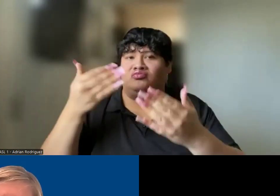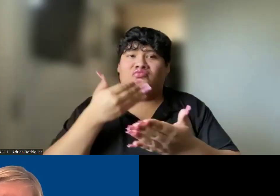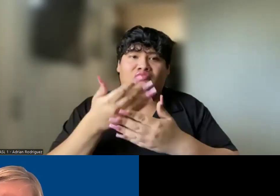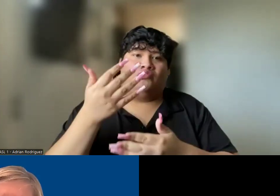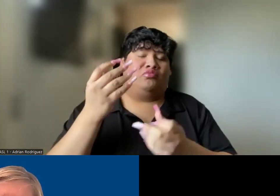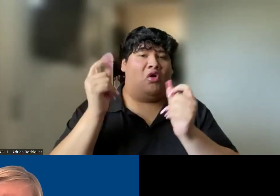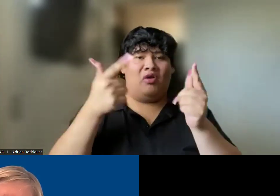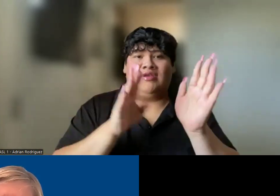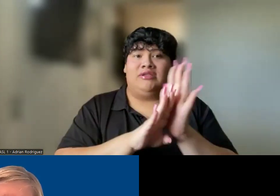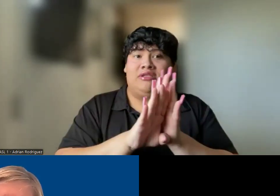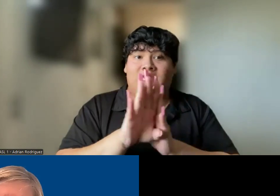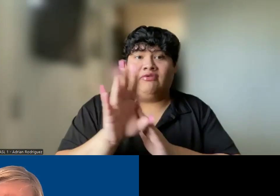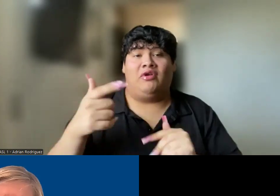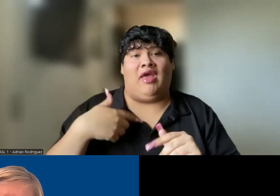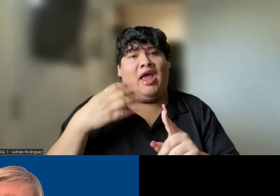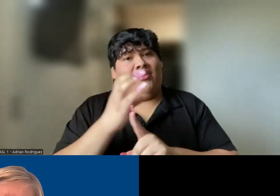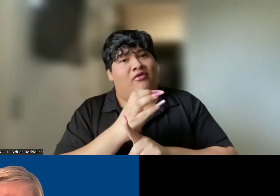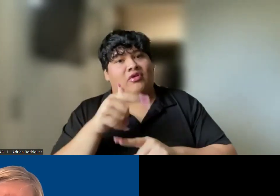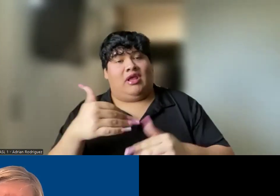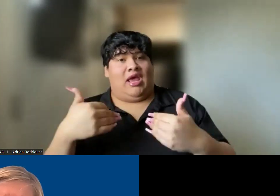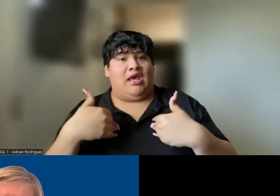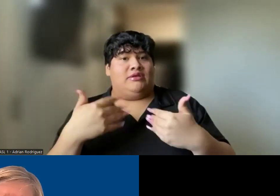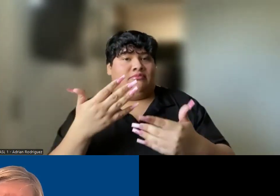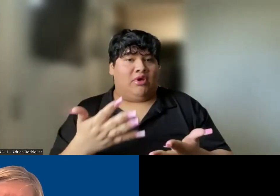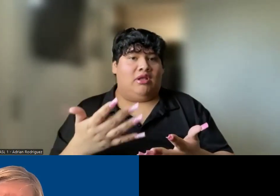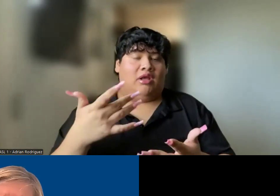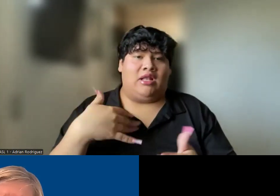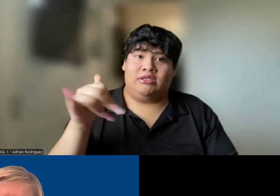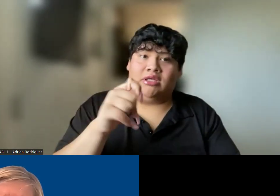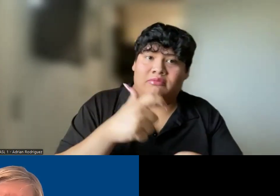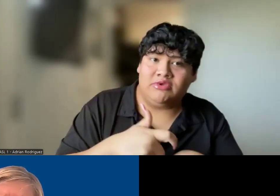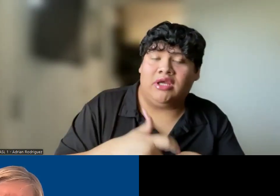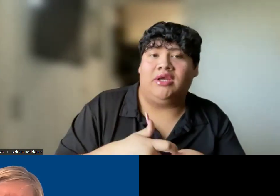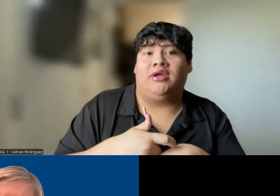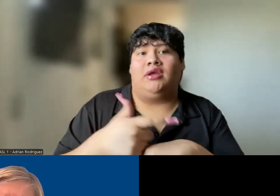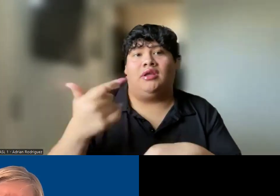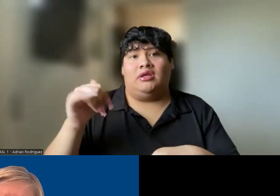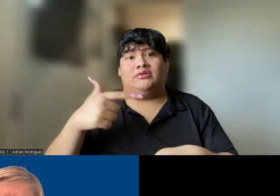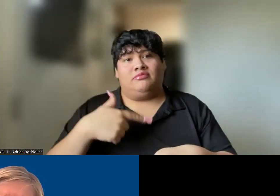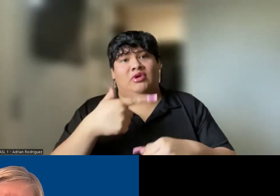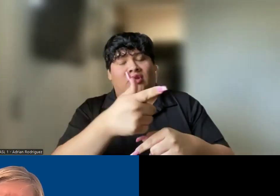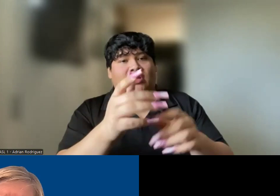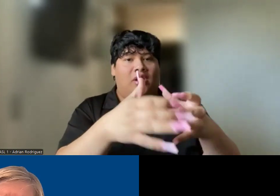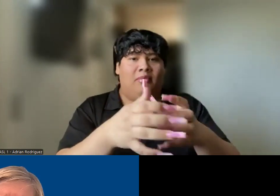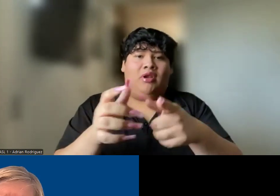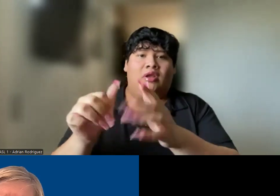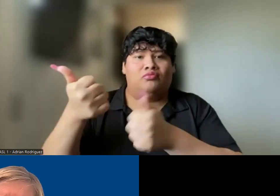the success that at least I view that it has been. And again, at the same time, like Yasmin and Tiffany and others have said,